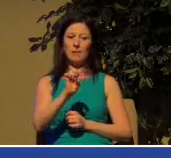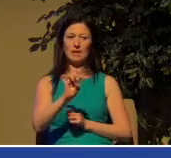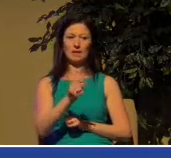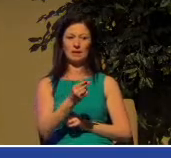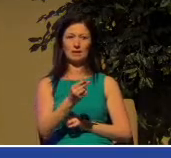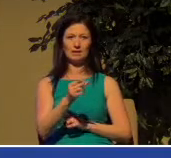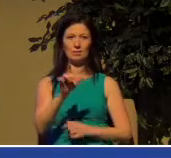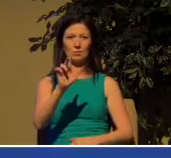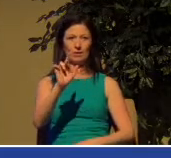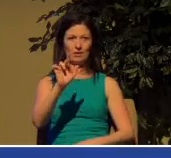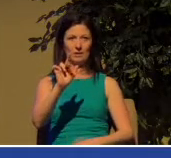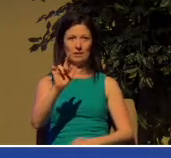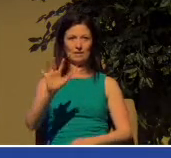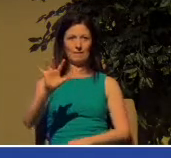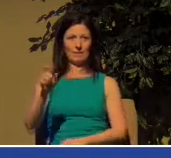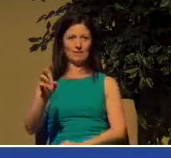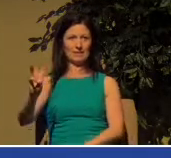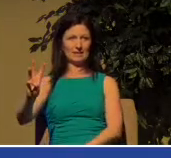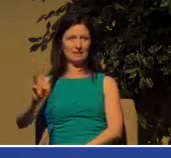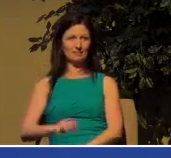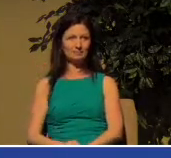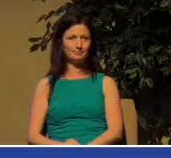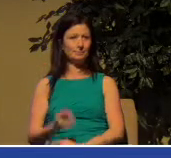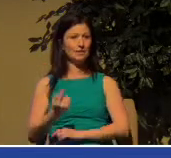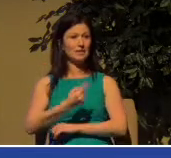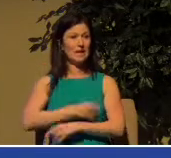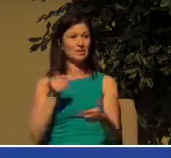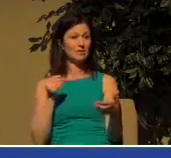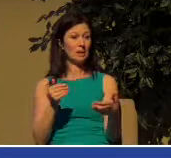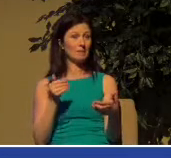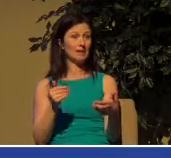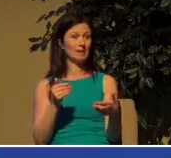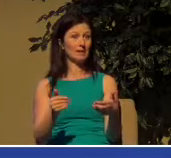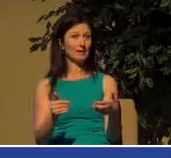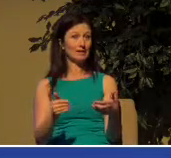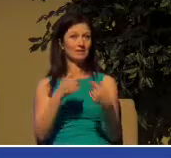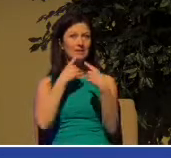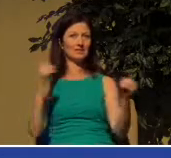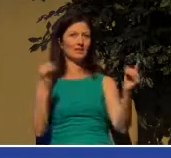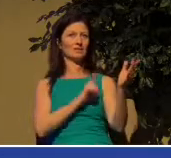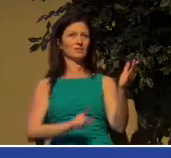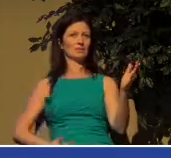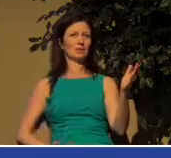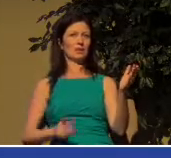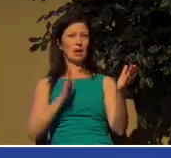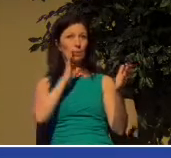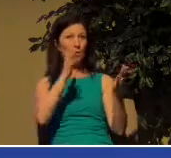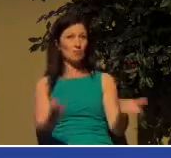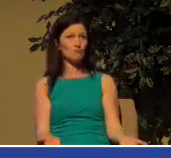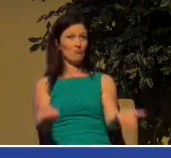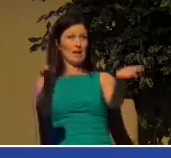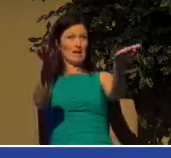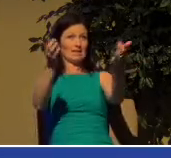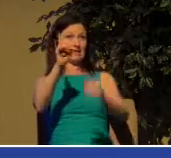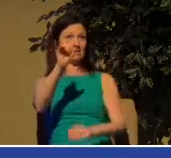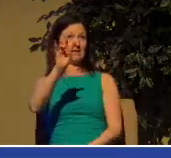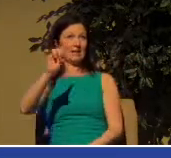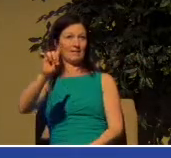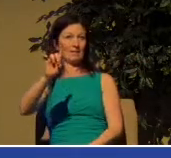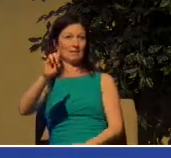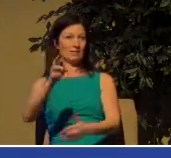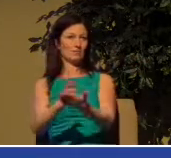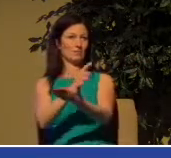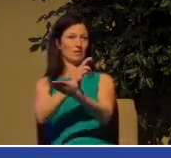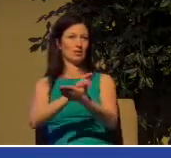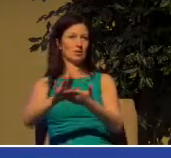6. The days are coming, declares the Lord, when I will raise up to David a righteous branch, a